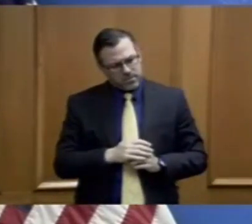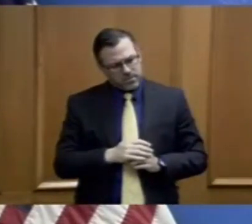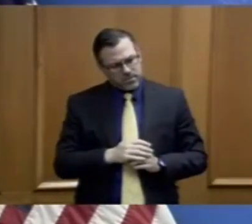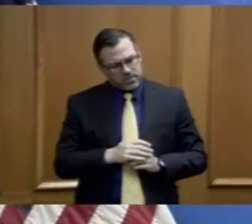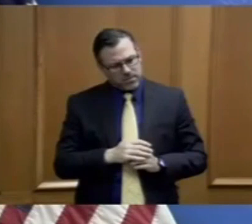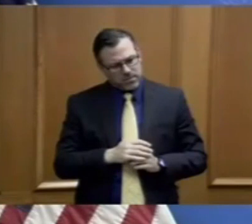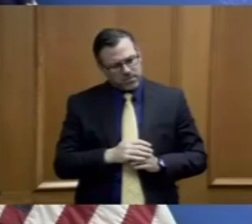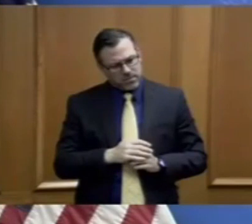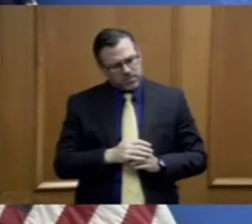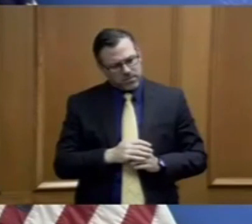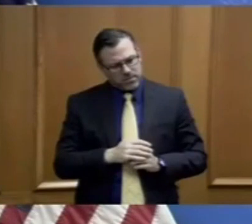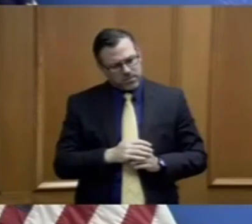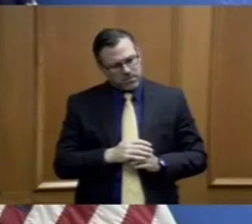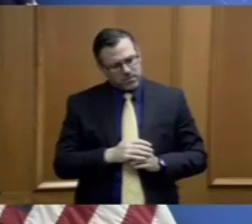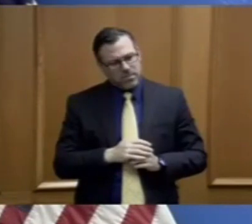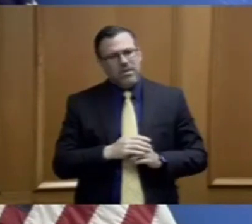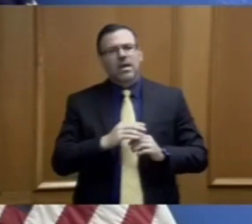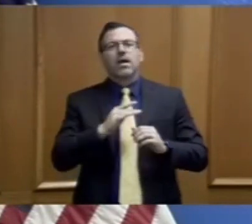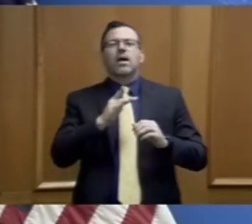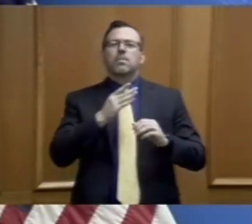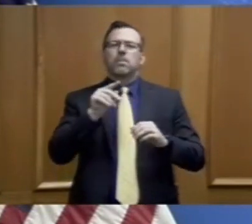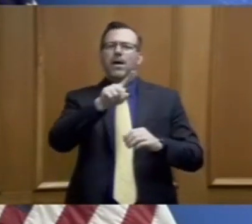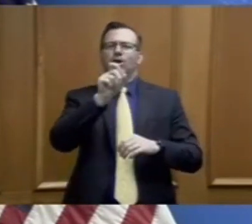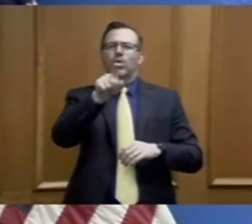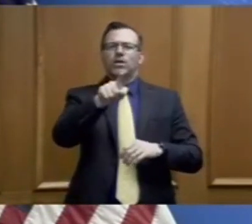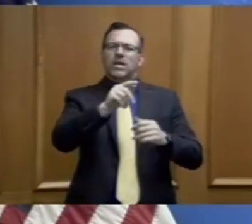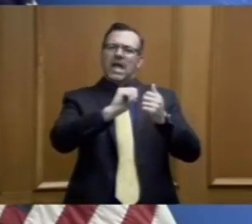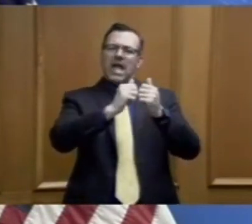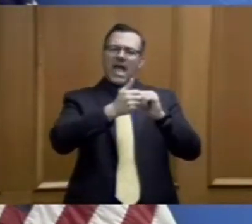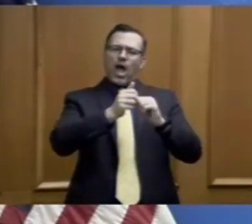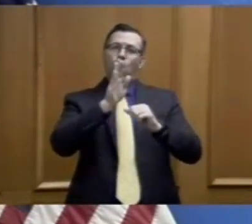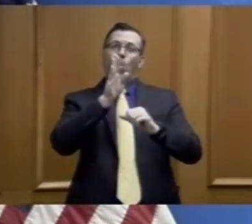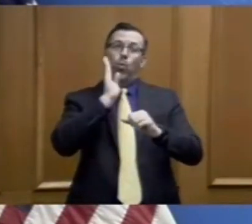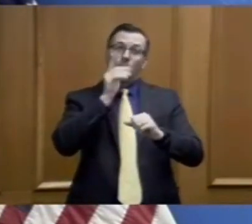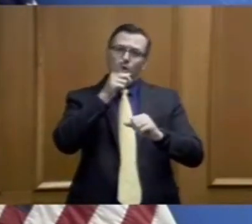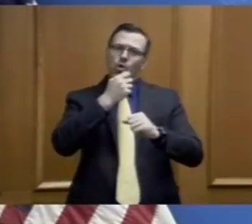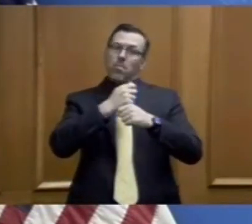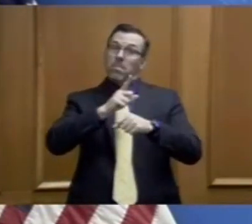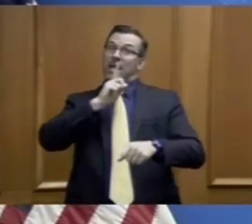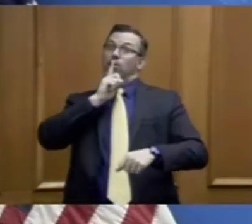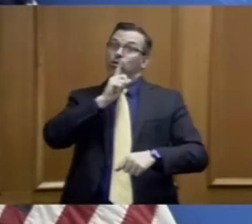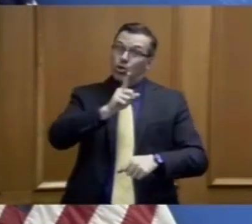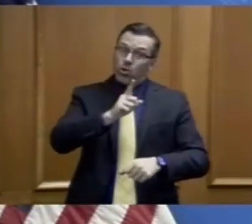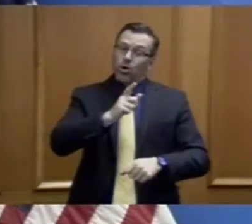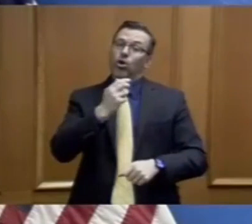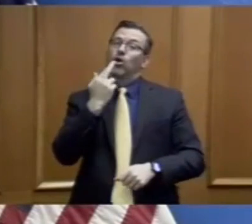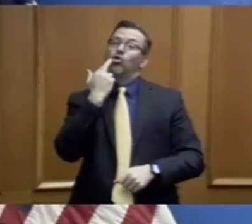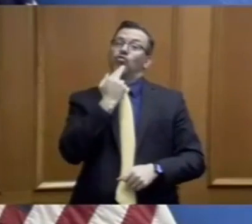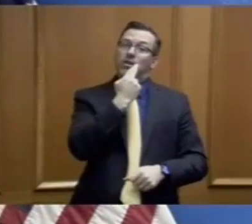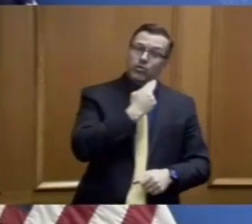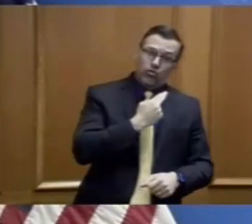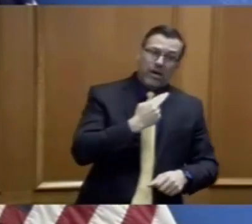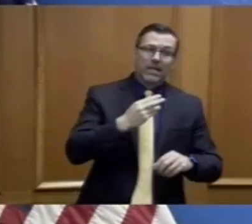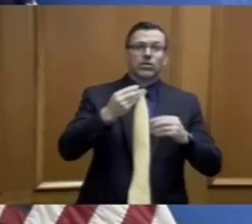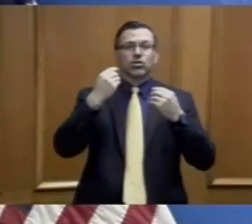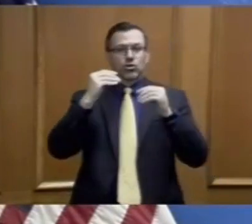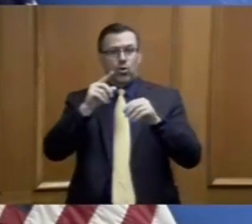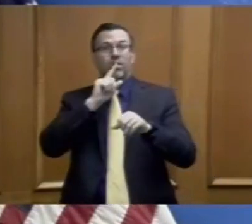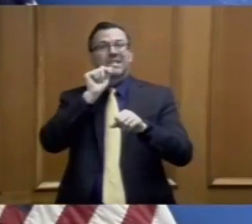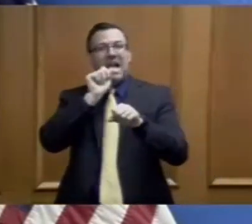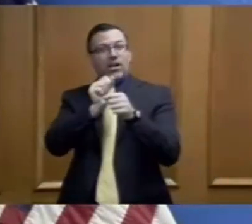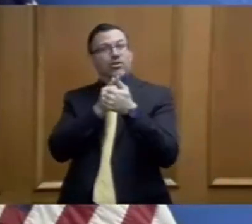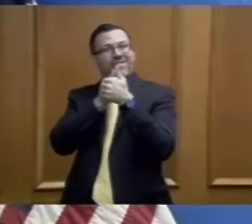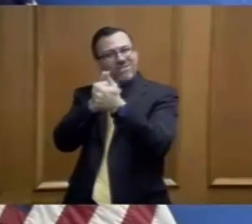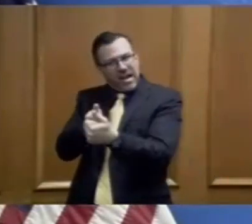guidelines going to be enforced? What is the state's role in making sure that restaurants and retailers are actually following these best